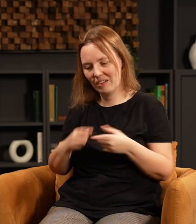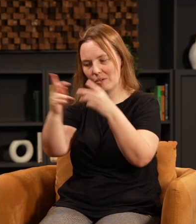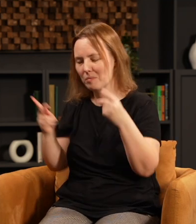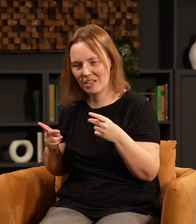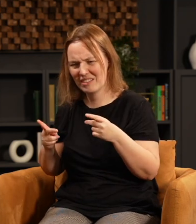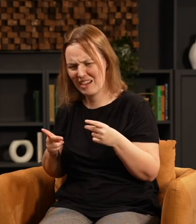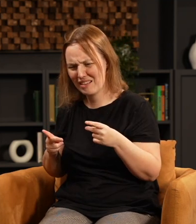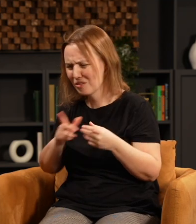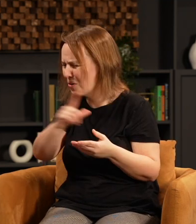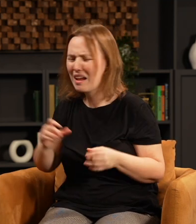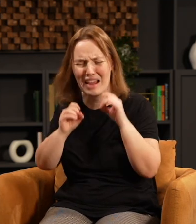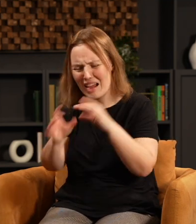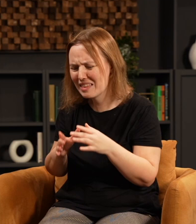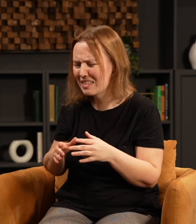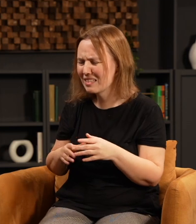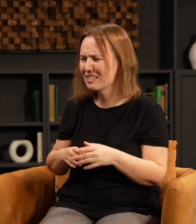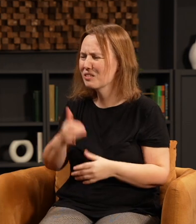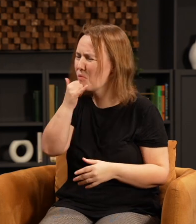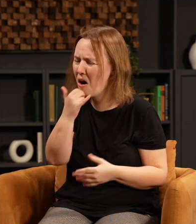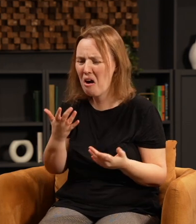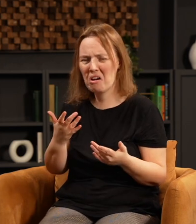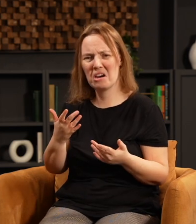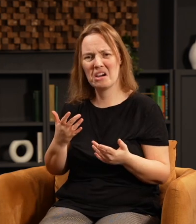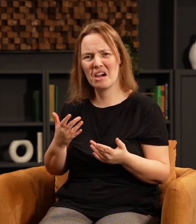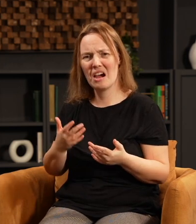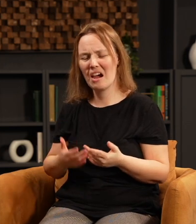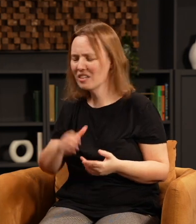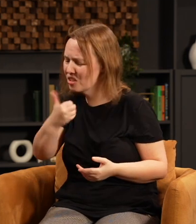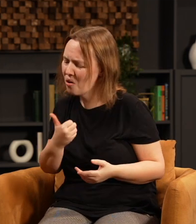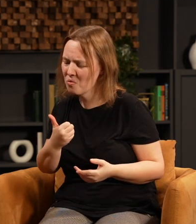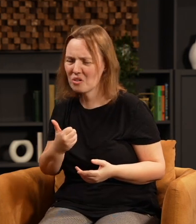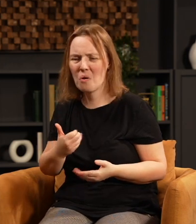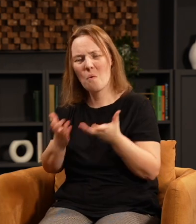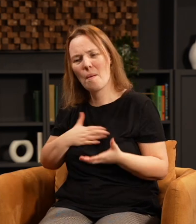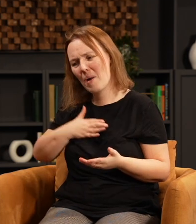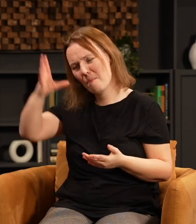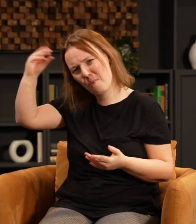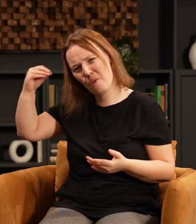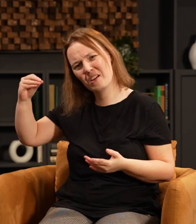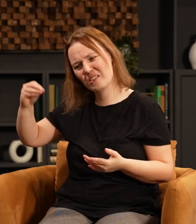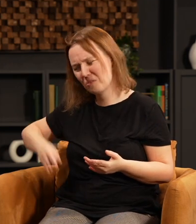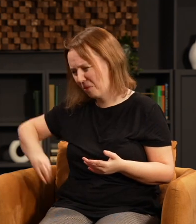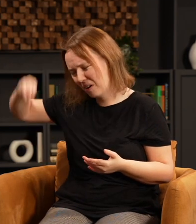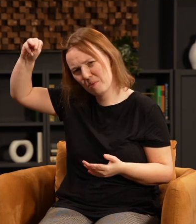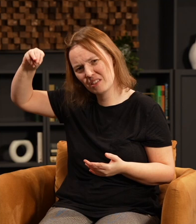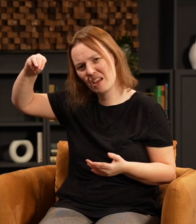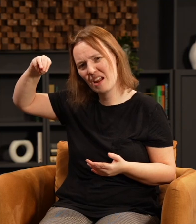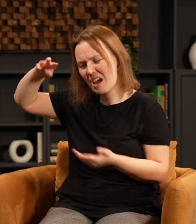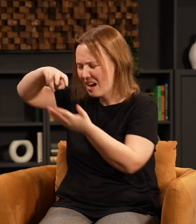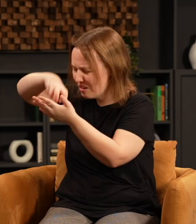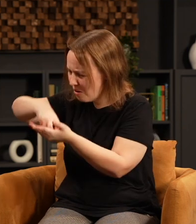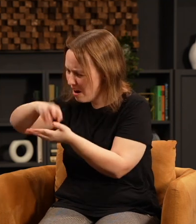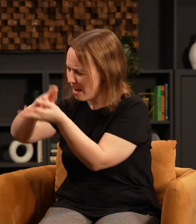this. It stinks. I don't want my boys growing up in this. And I had to get down on the old prayer bones and repent of